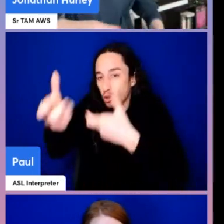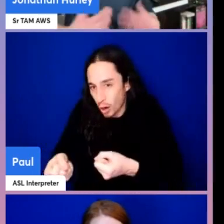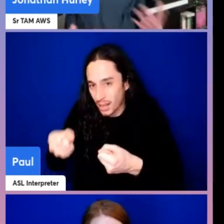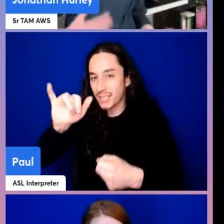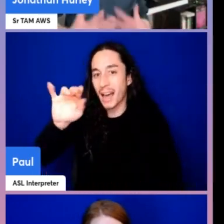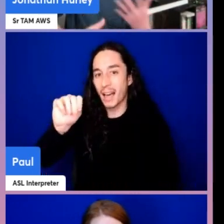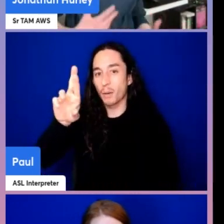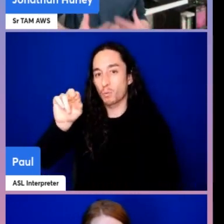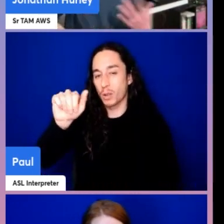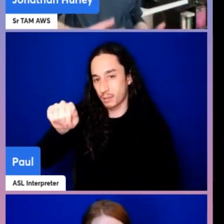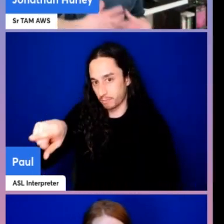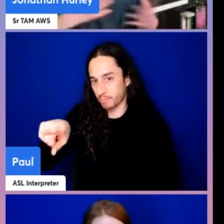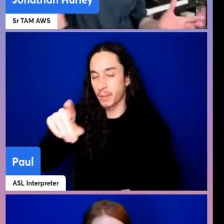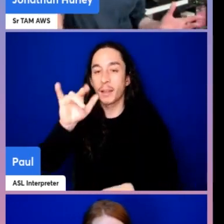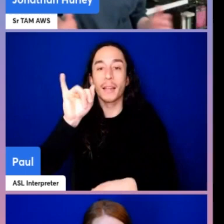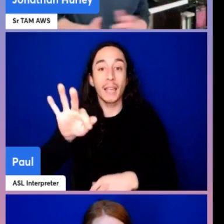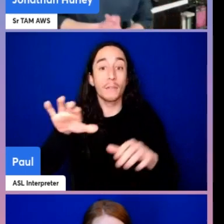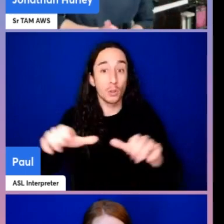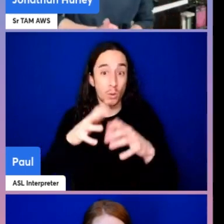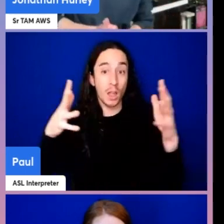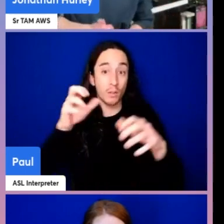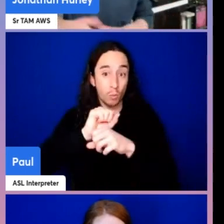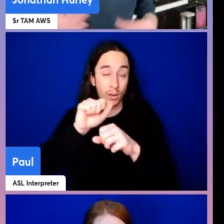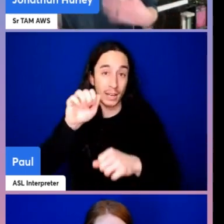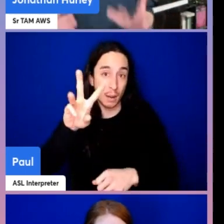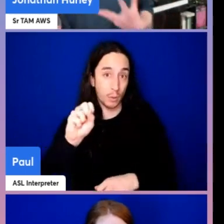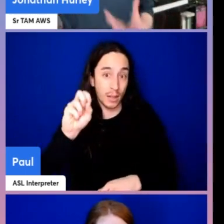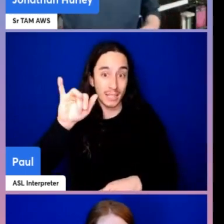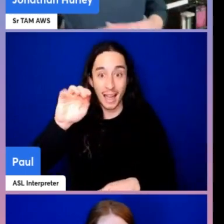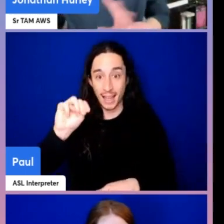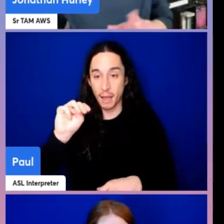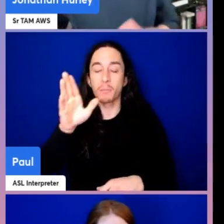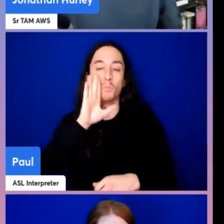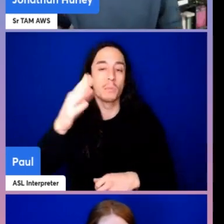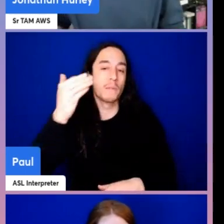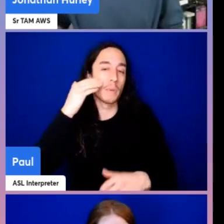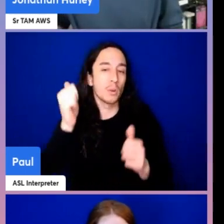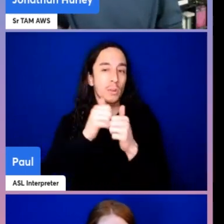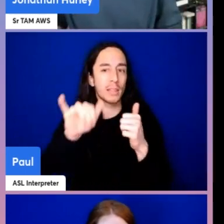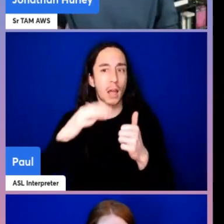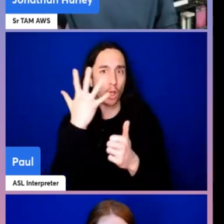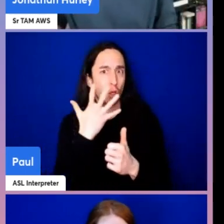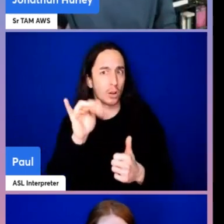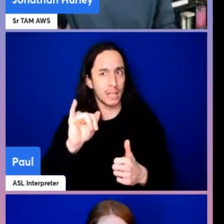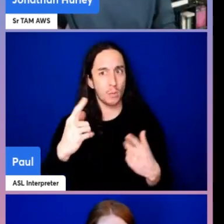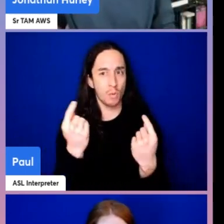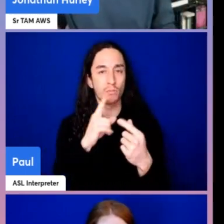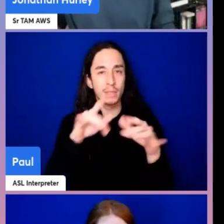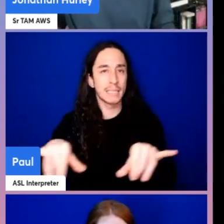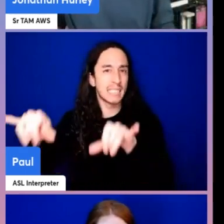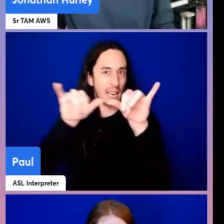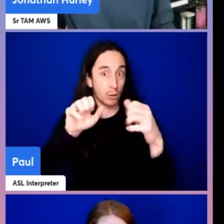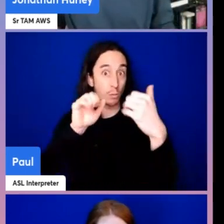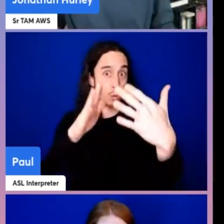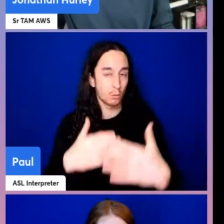If you do a lot of work in AWS IAM, you'll be very familiar with what that looks like. Very standard approach